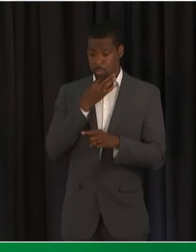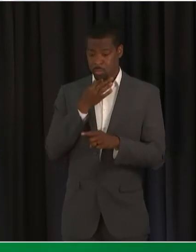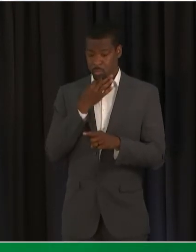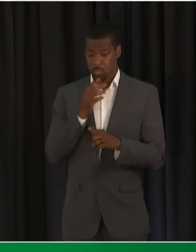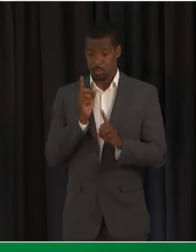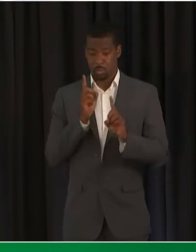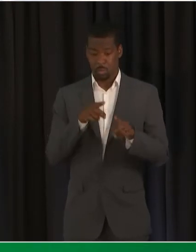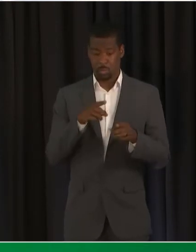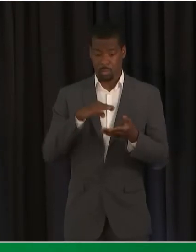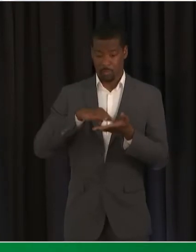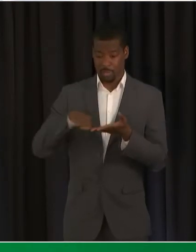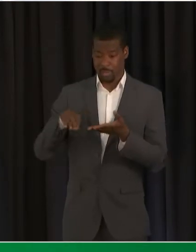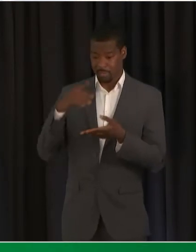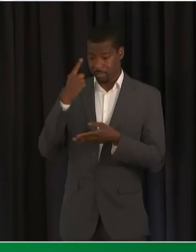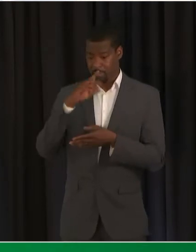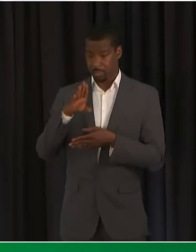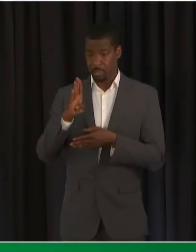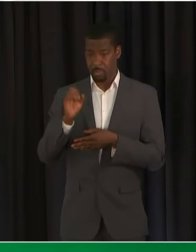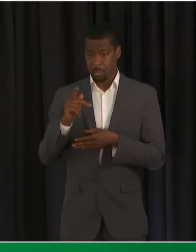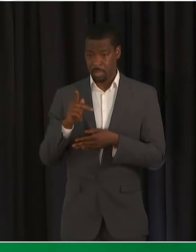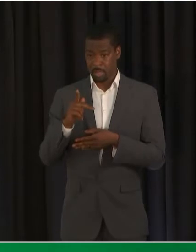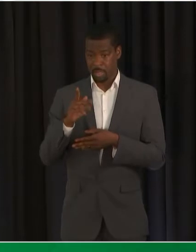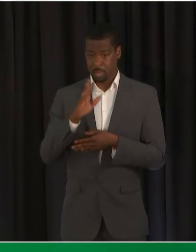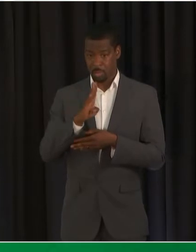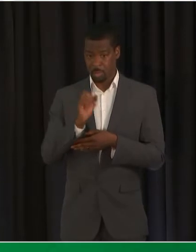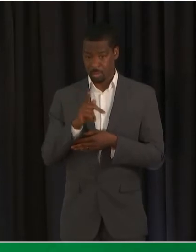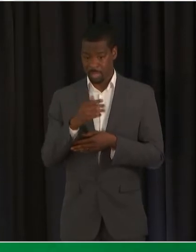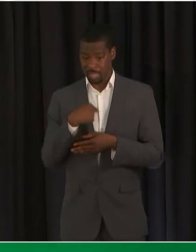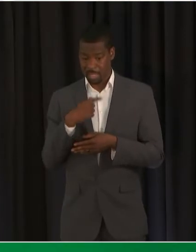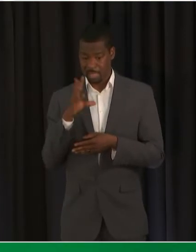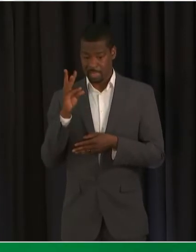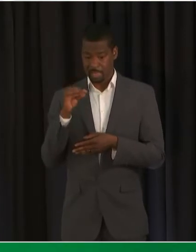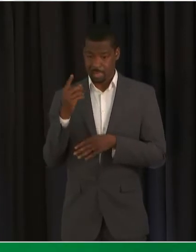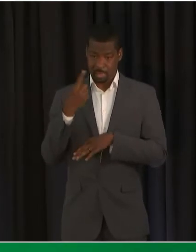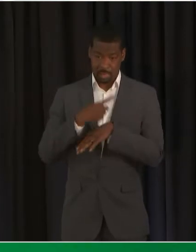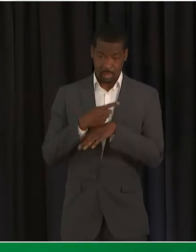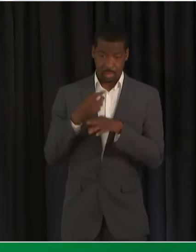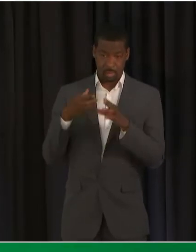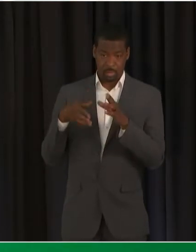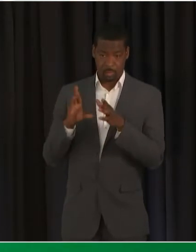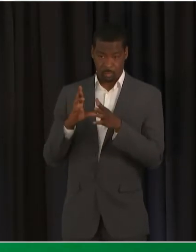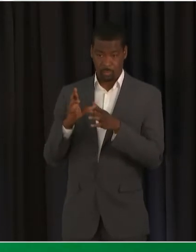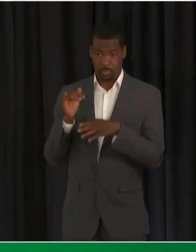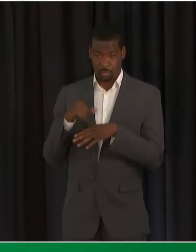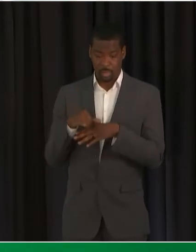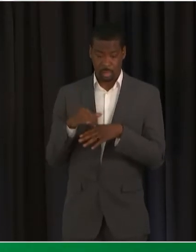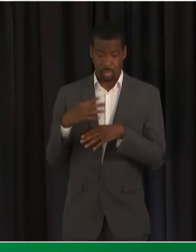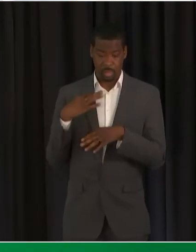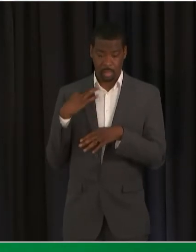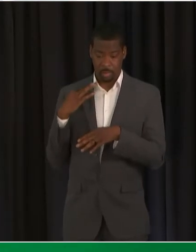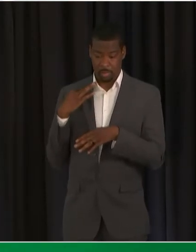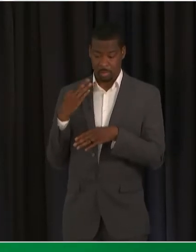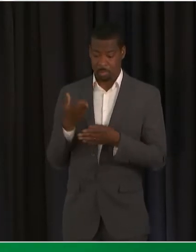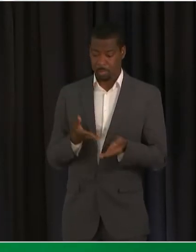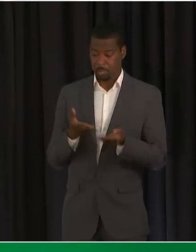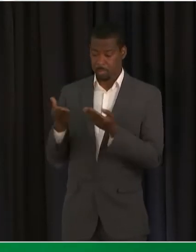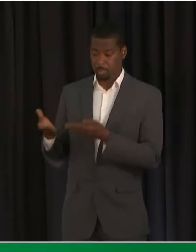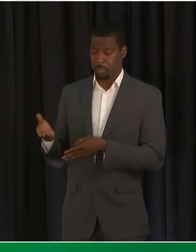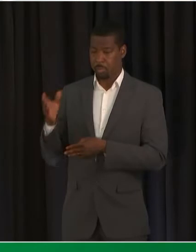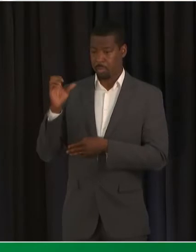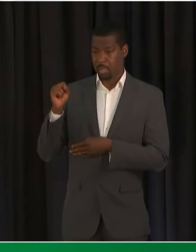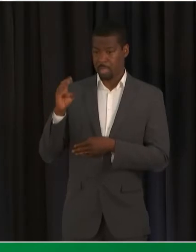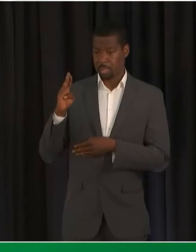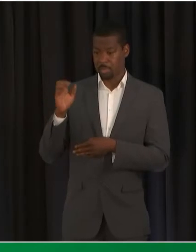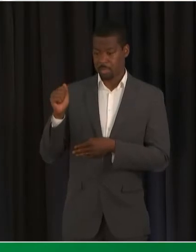forgiveness and you turn it in to your bank, then the bank has 60 days to review the application and then turn it over to the